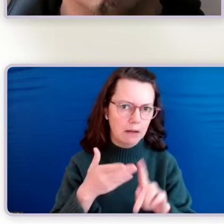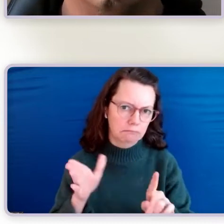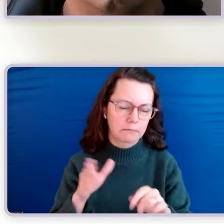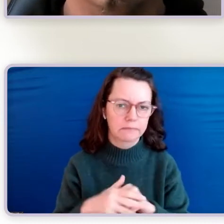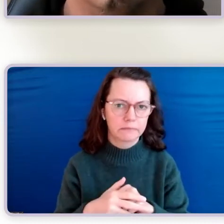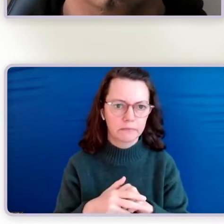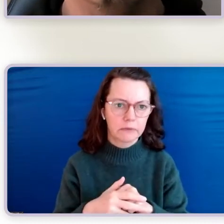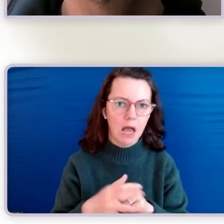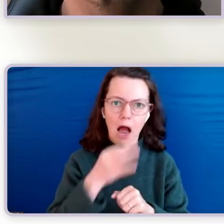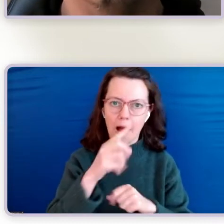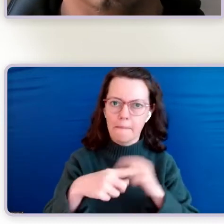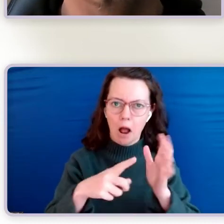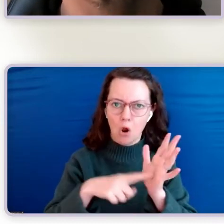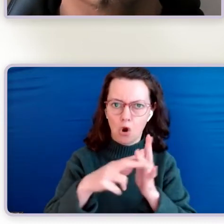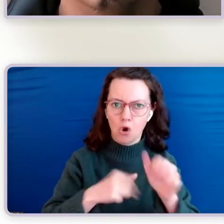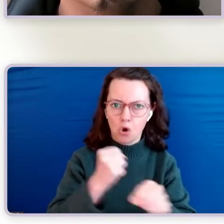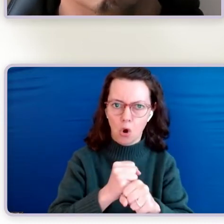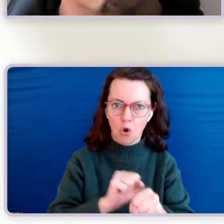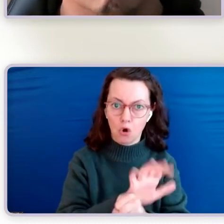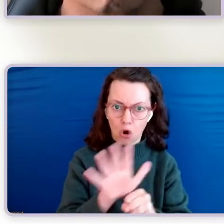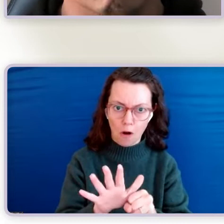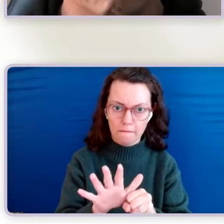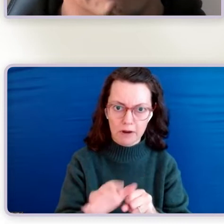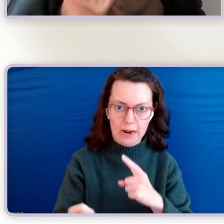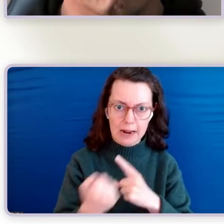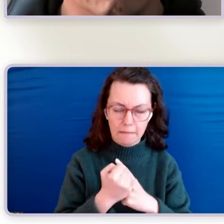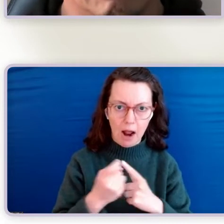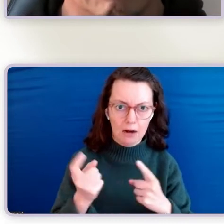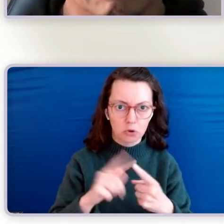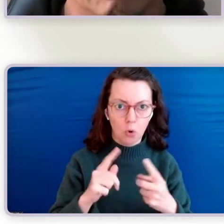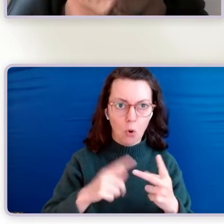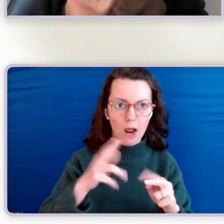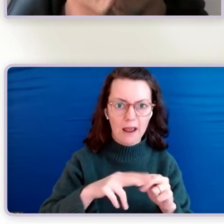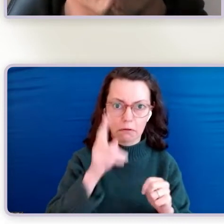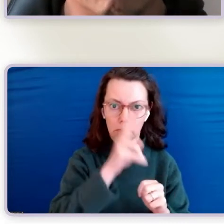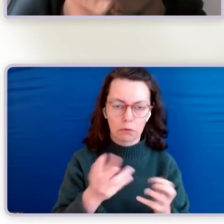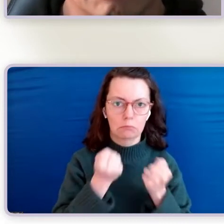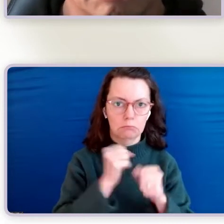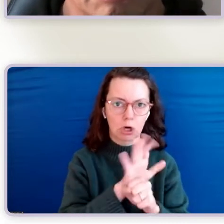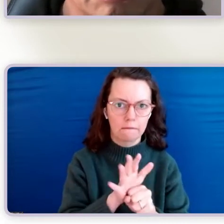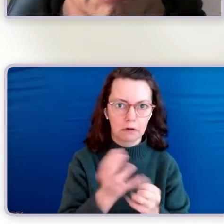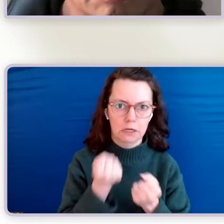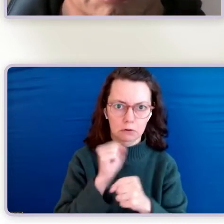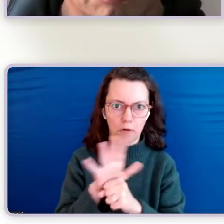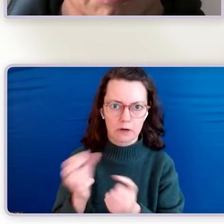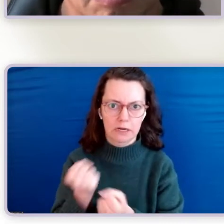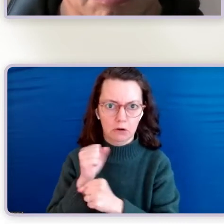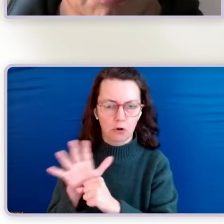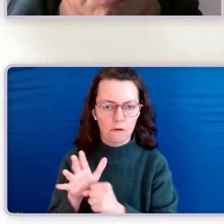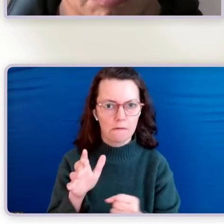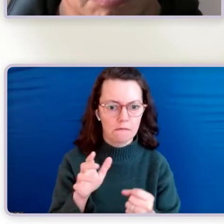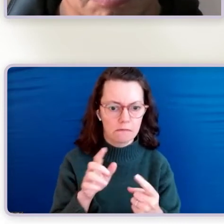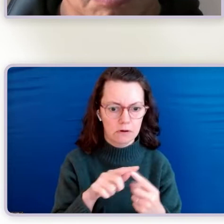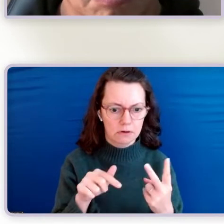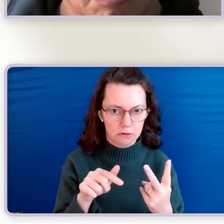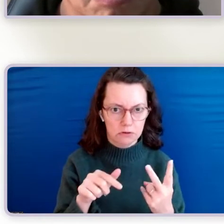and repeated COVID infections on people with disabilities? Just a note of caution, none of us are medical